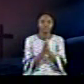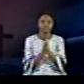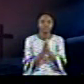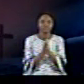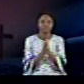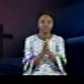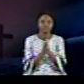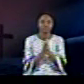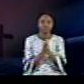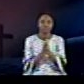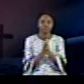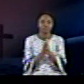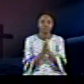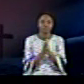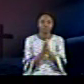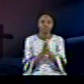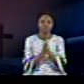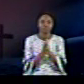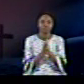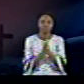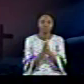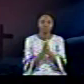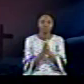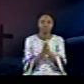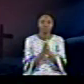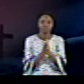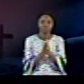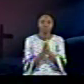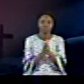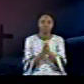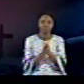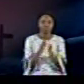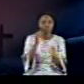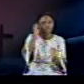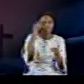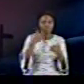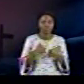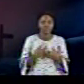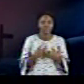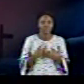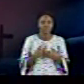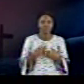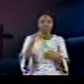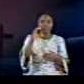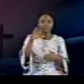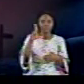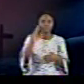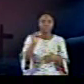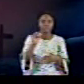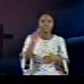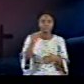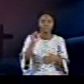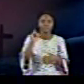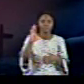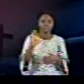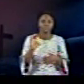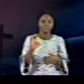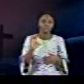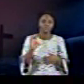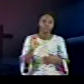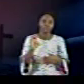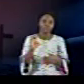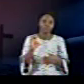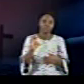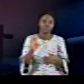Sample. He has been having a chronic lumbar spondylosis, lower back pain, for 9 years.